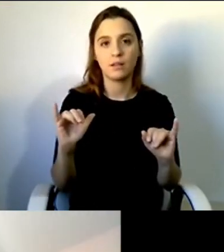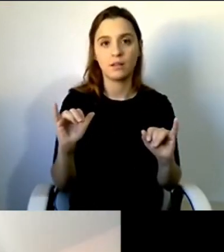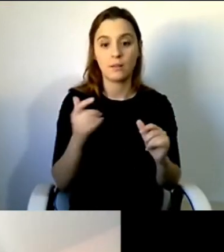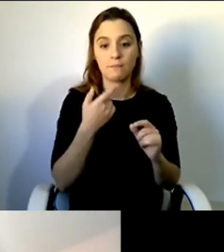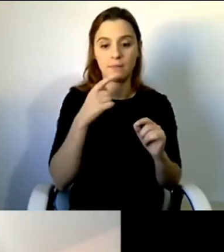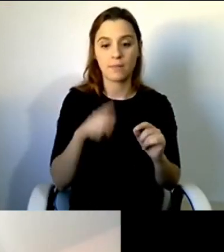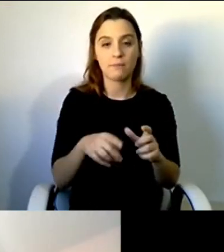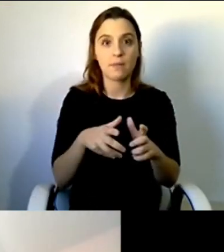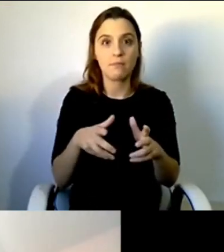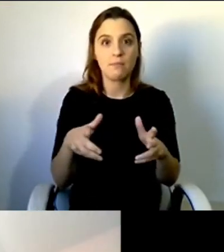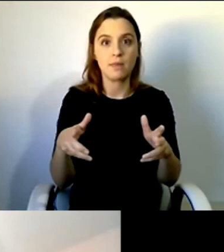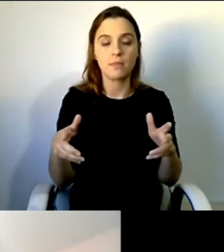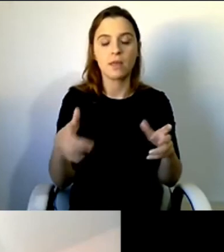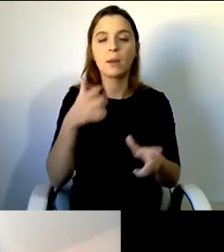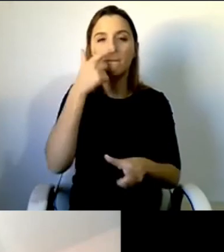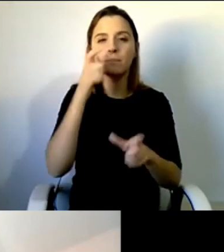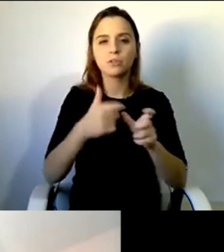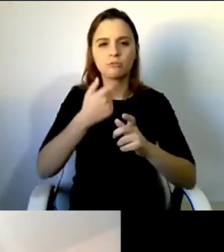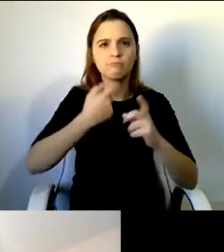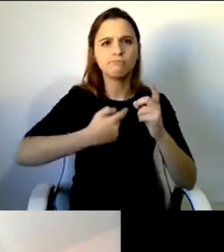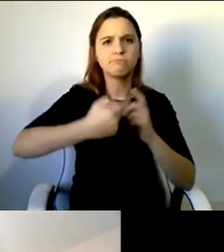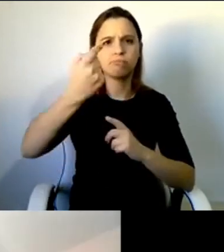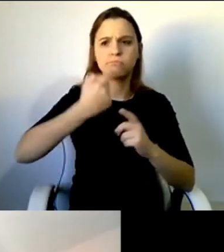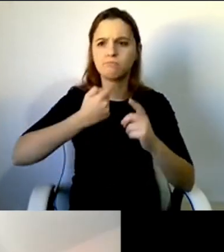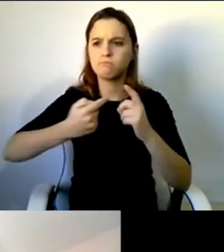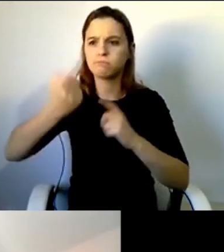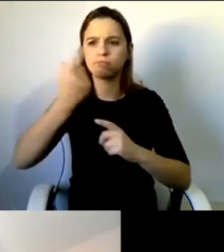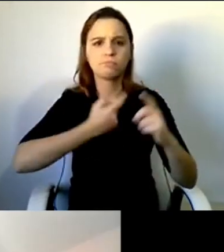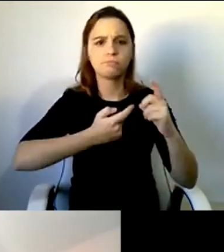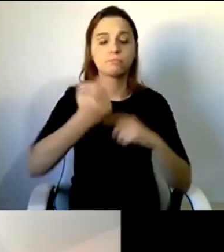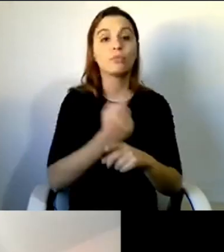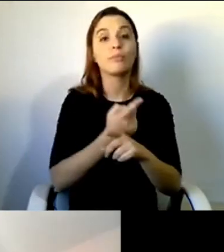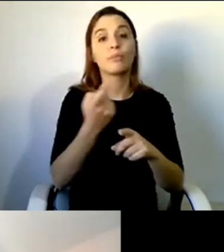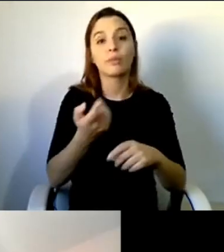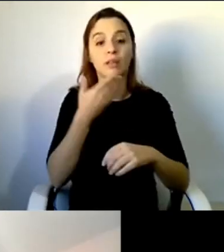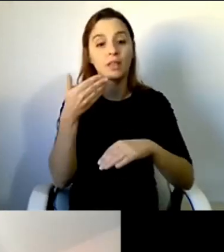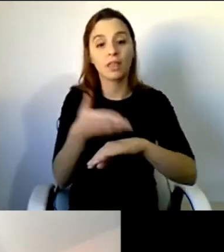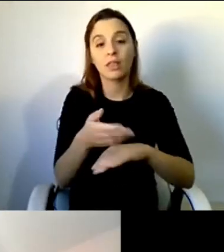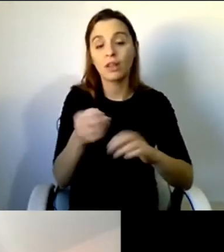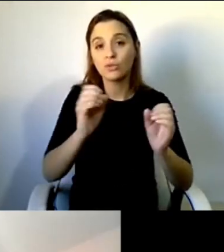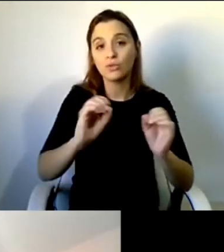complain about lack of accessibility, but